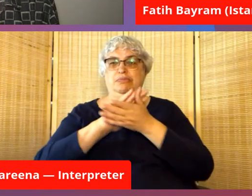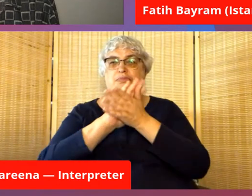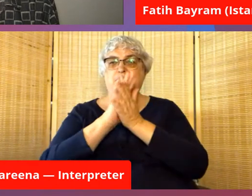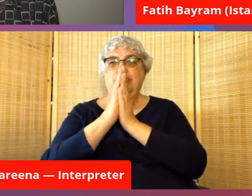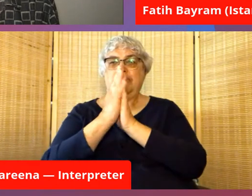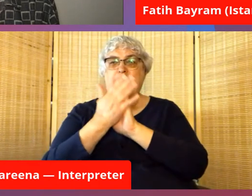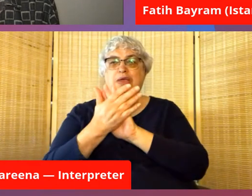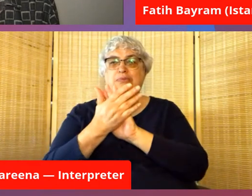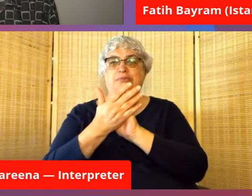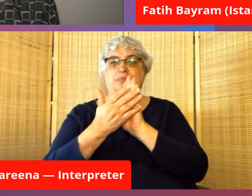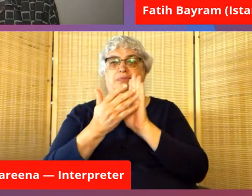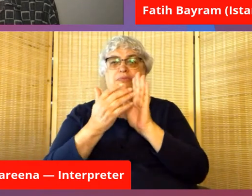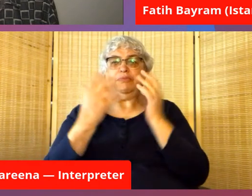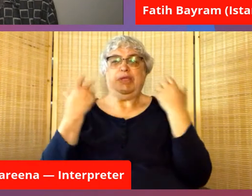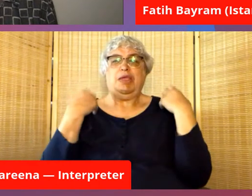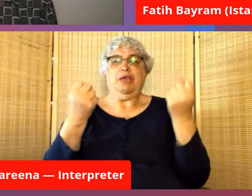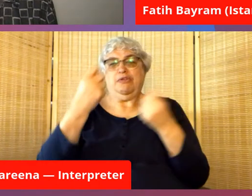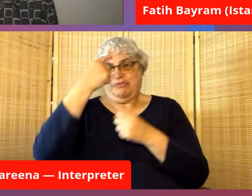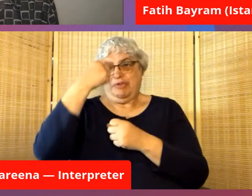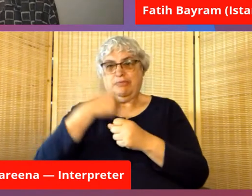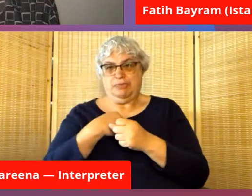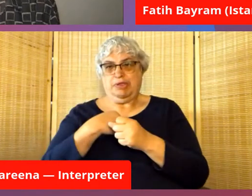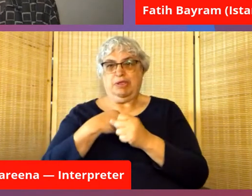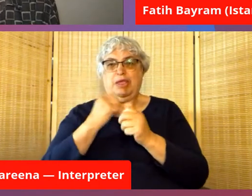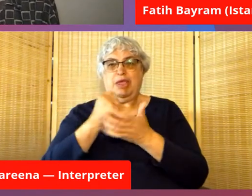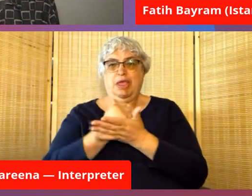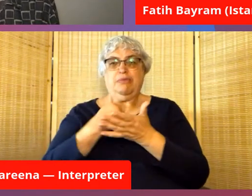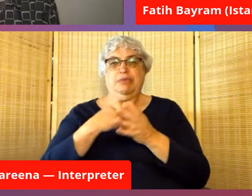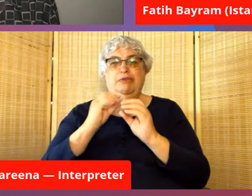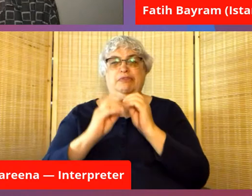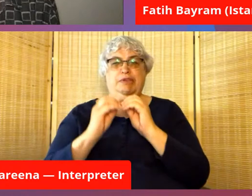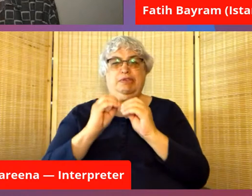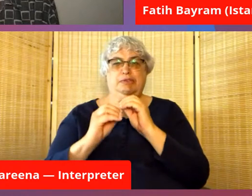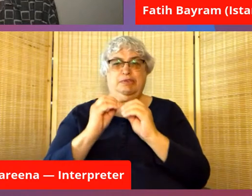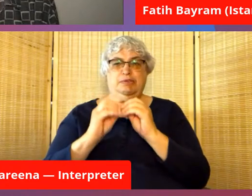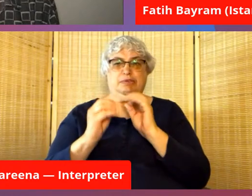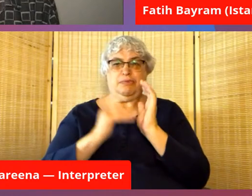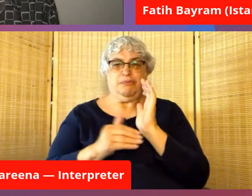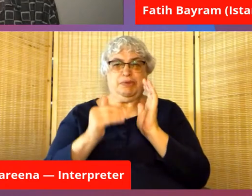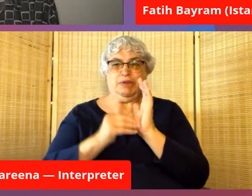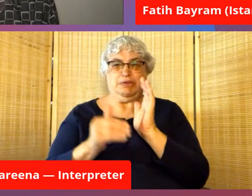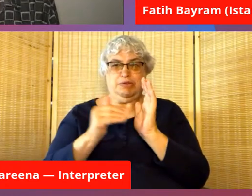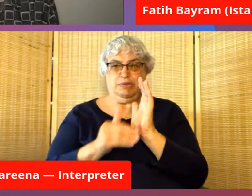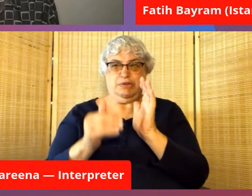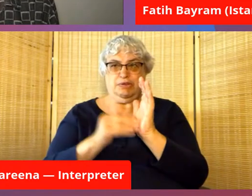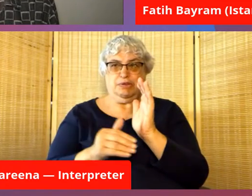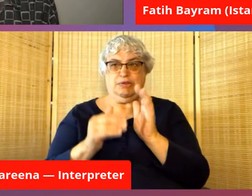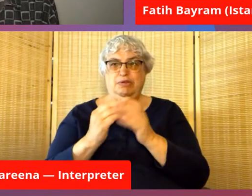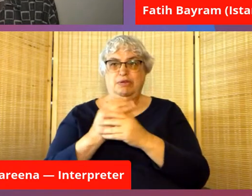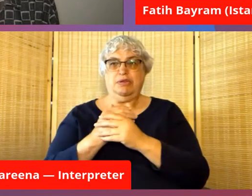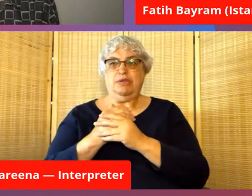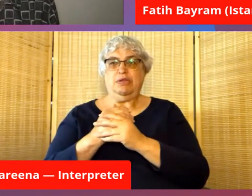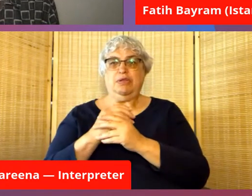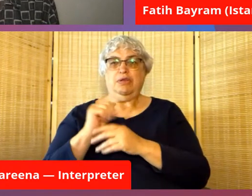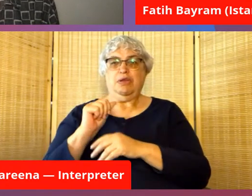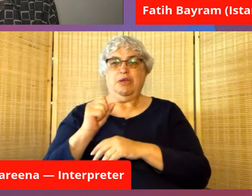of a remedy for me. That's how the repetition goes. So this was Aşk,